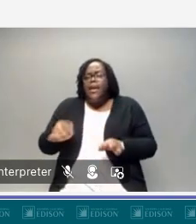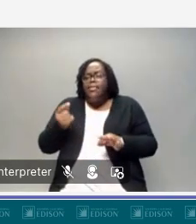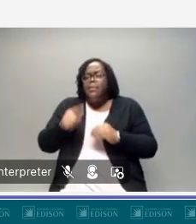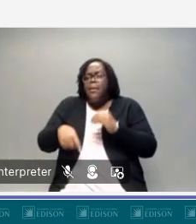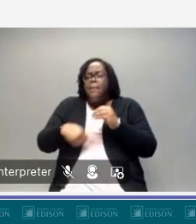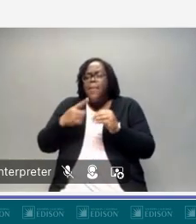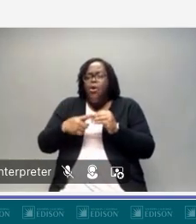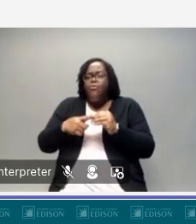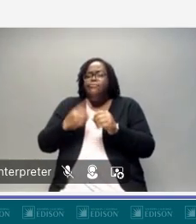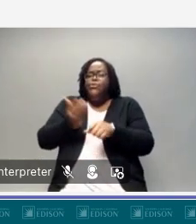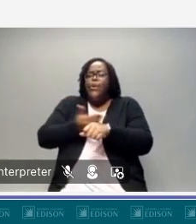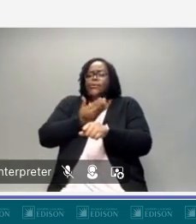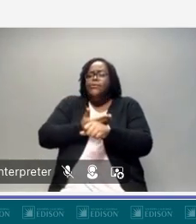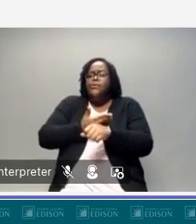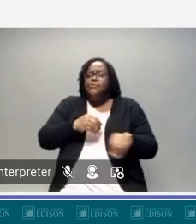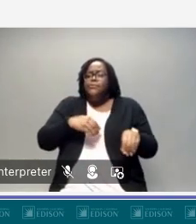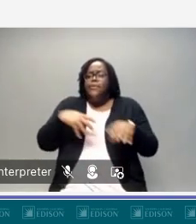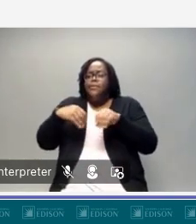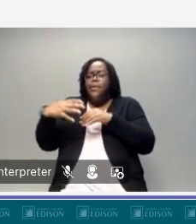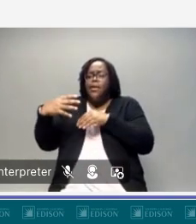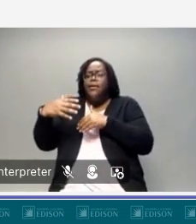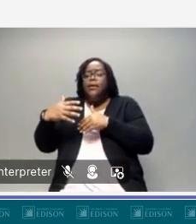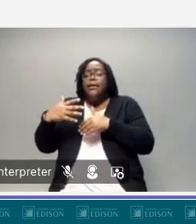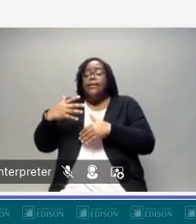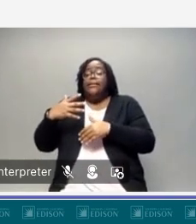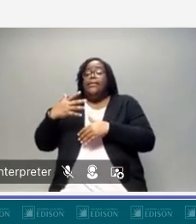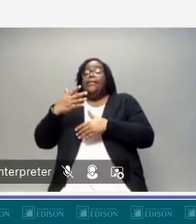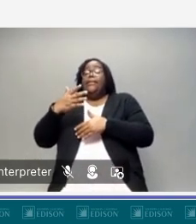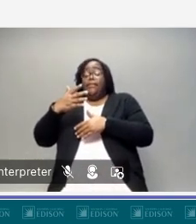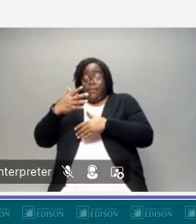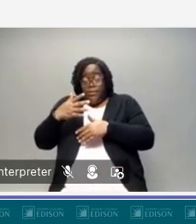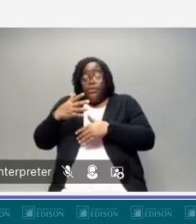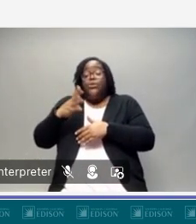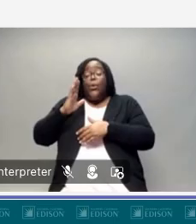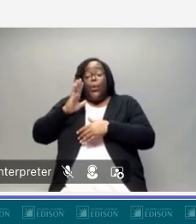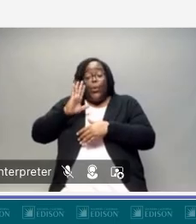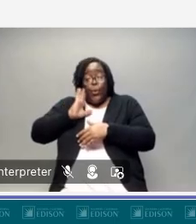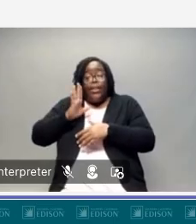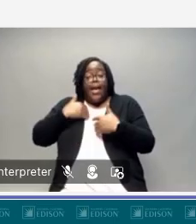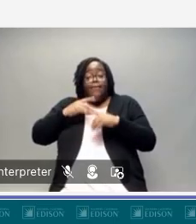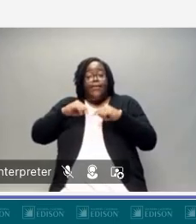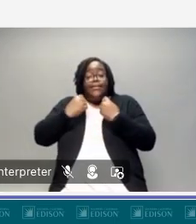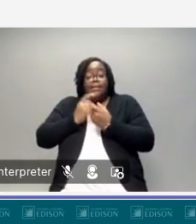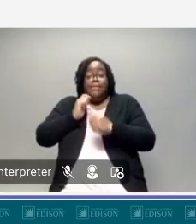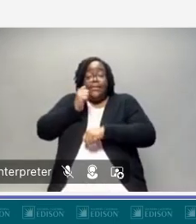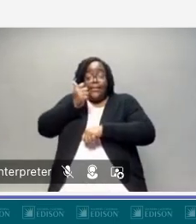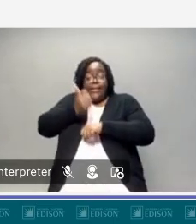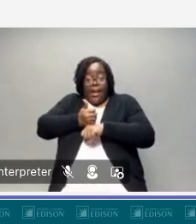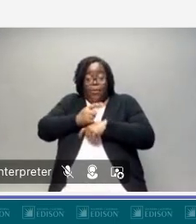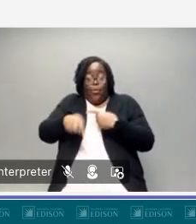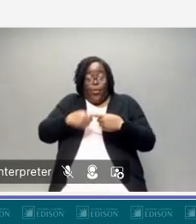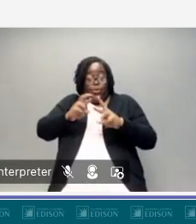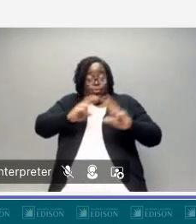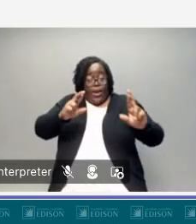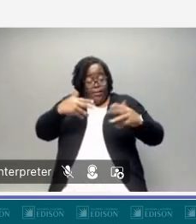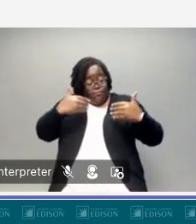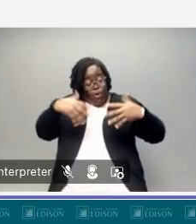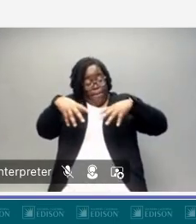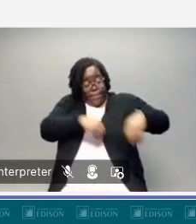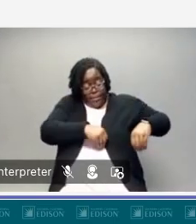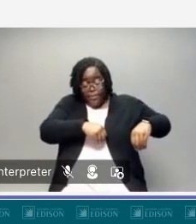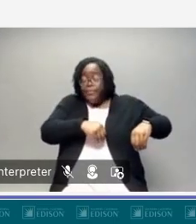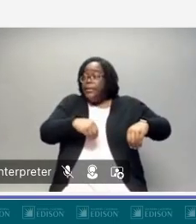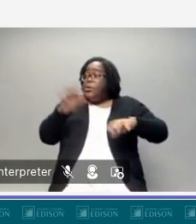patrol. We have these crews stationed somewhere on the circuit when we're ready to call the event, when the wind has died